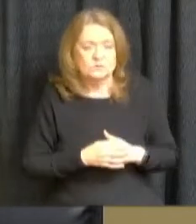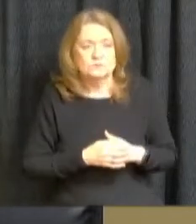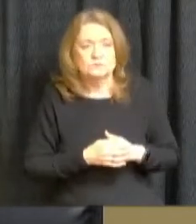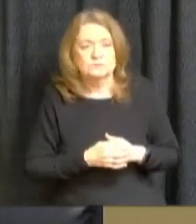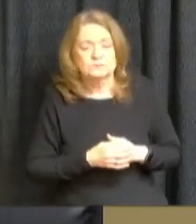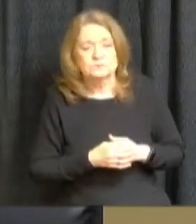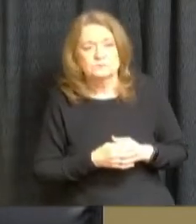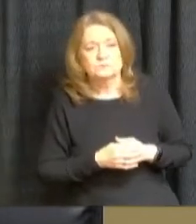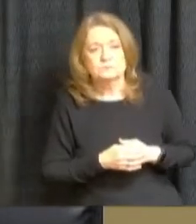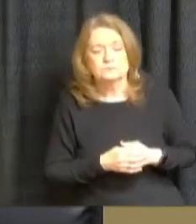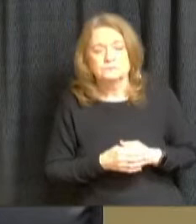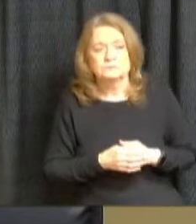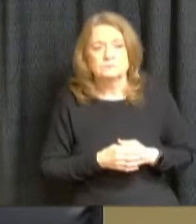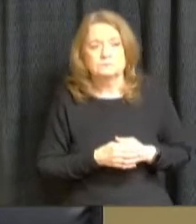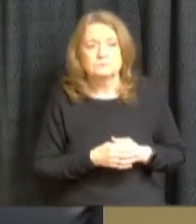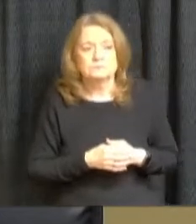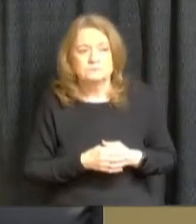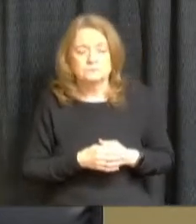$520.63.